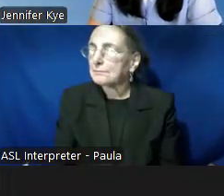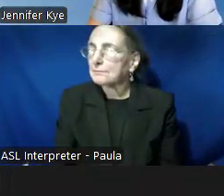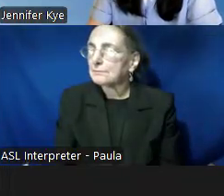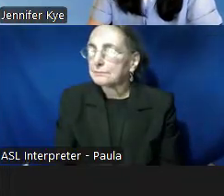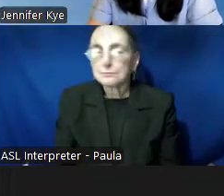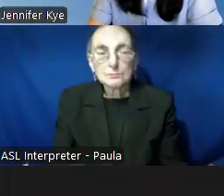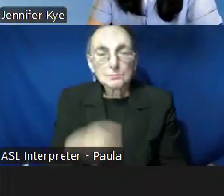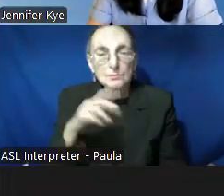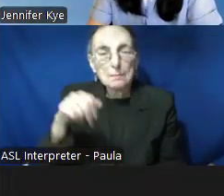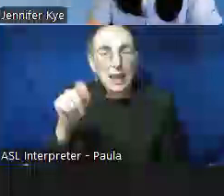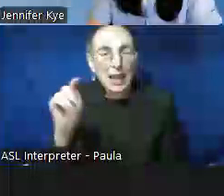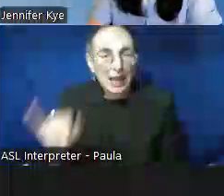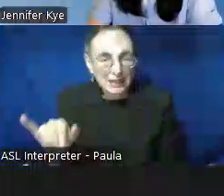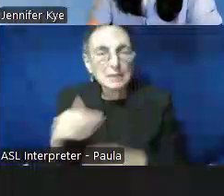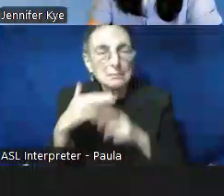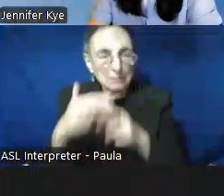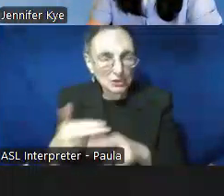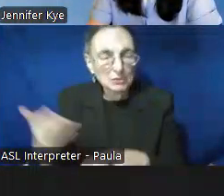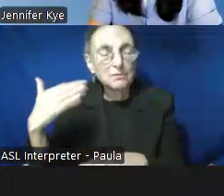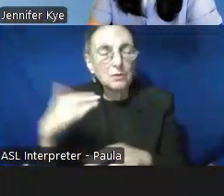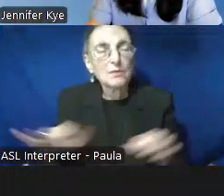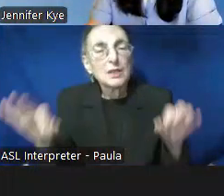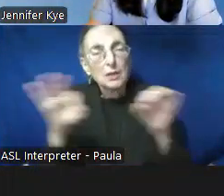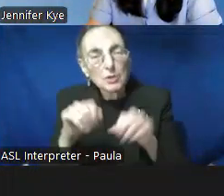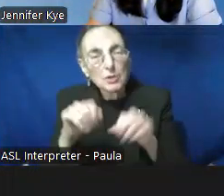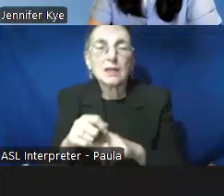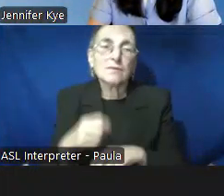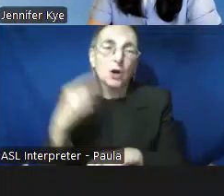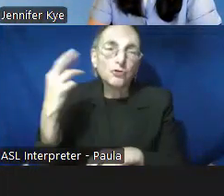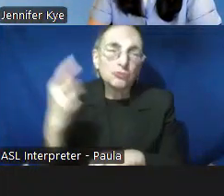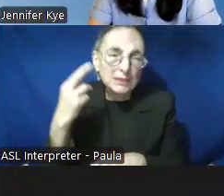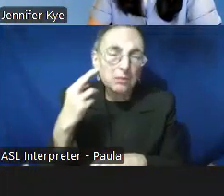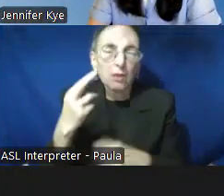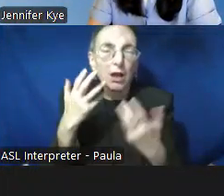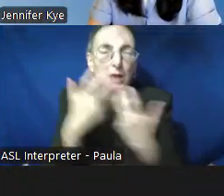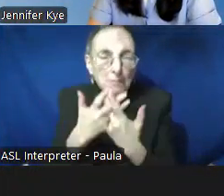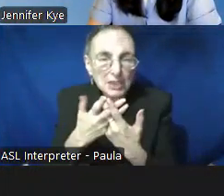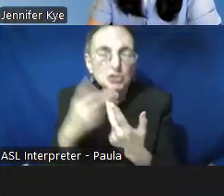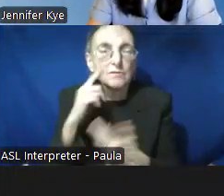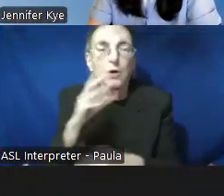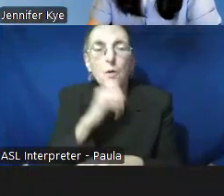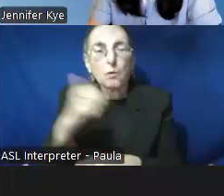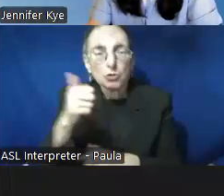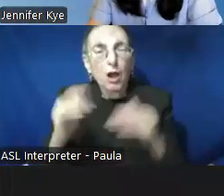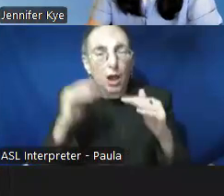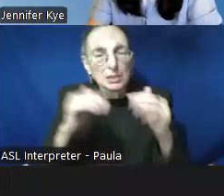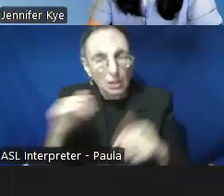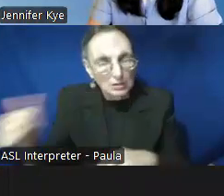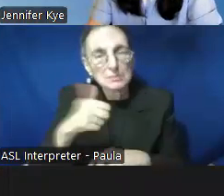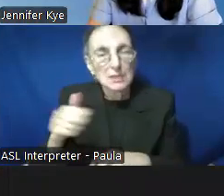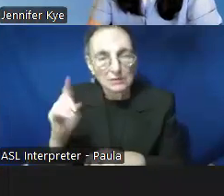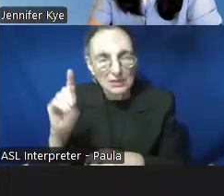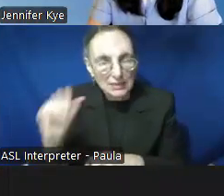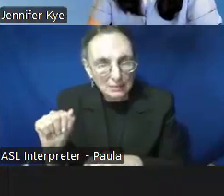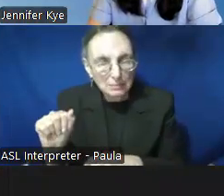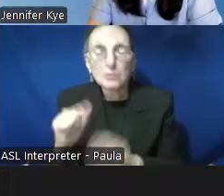And Patty mentioned earlier the importance of reasonable accommodations for older adults with disabilities, and attorneys,